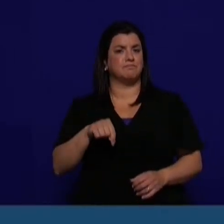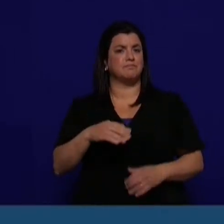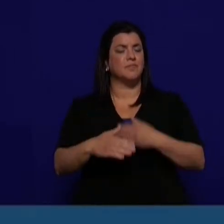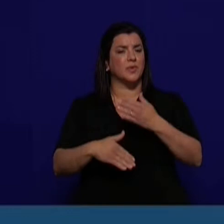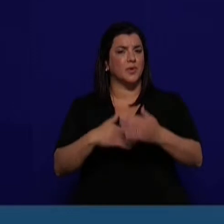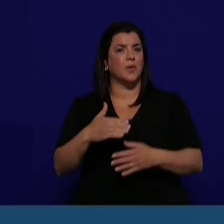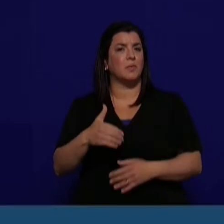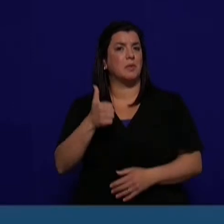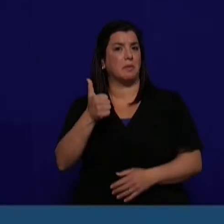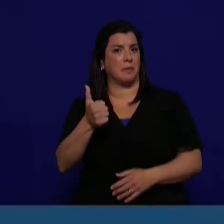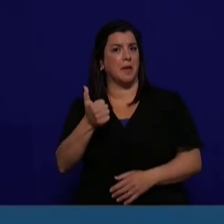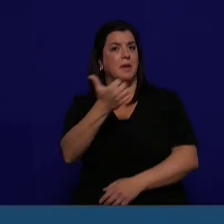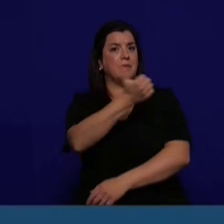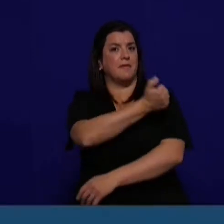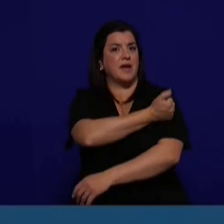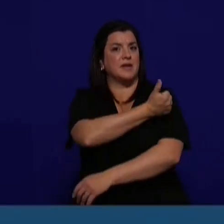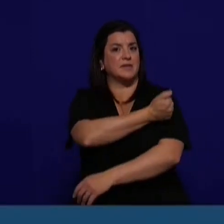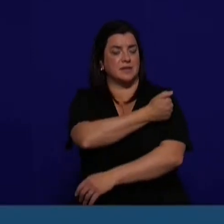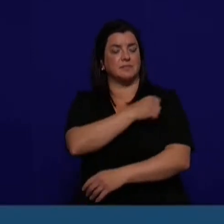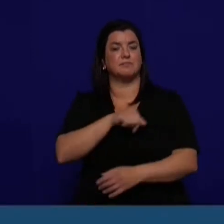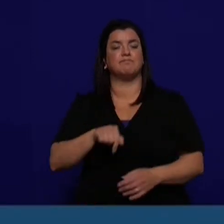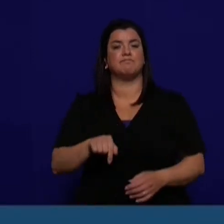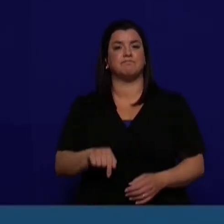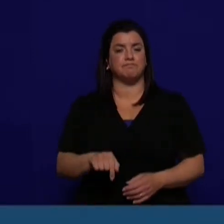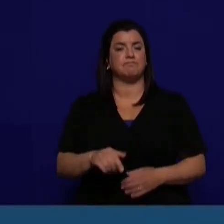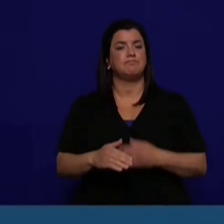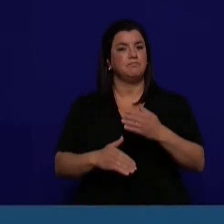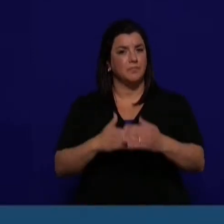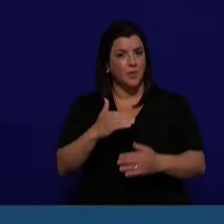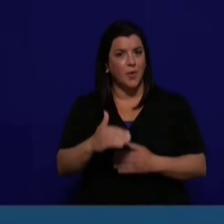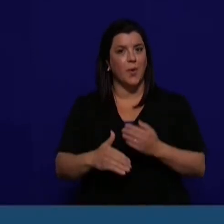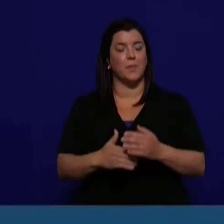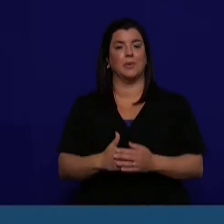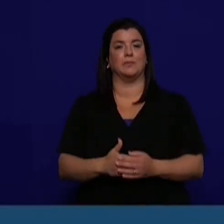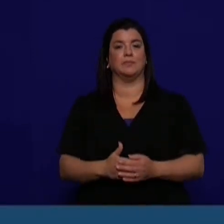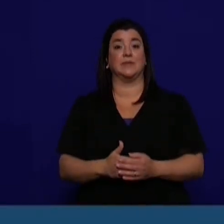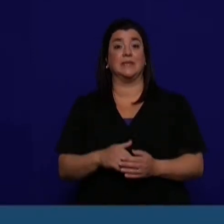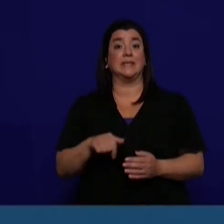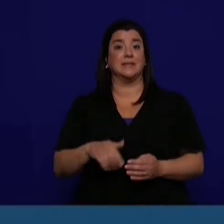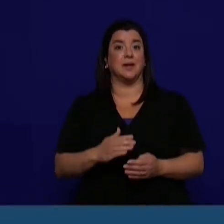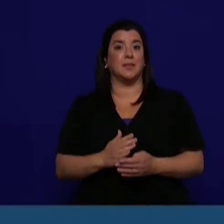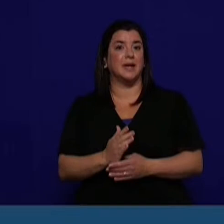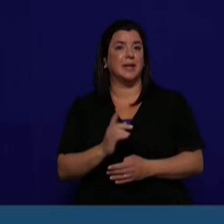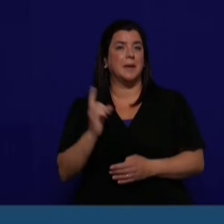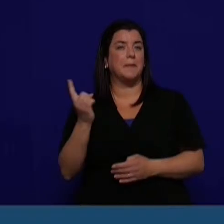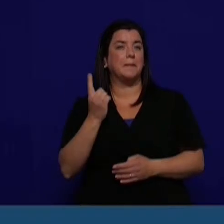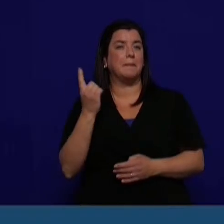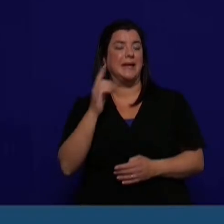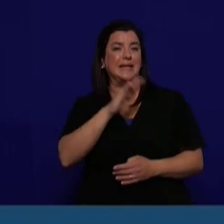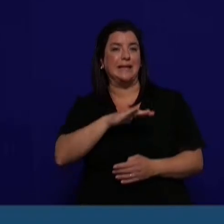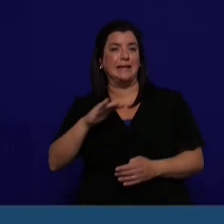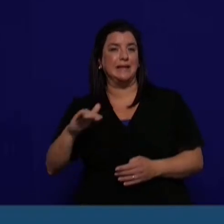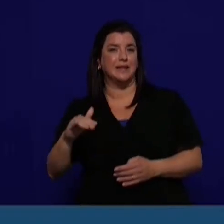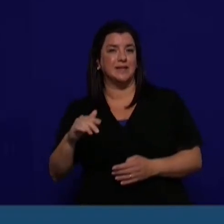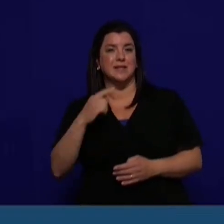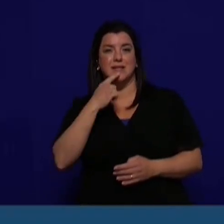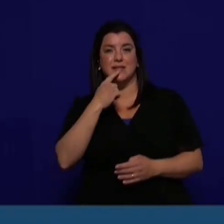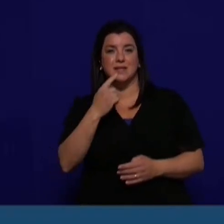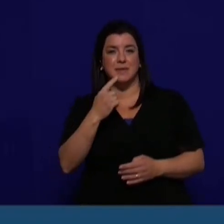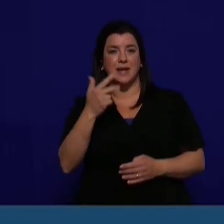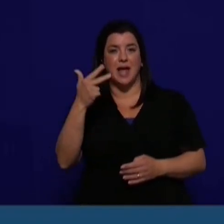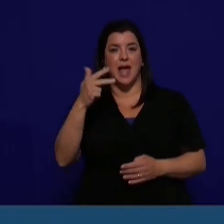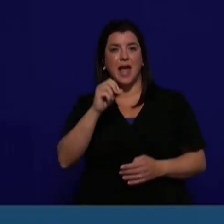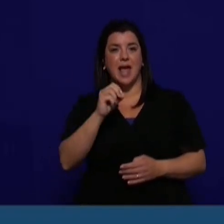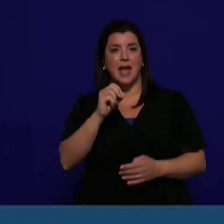tilqim fejn issa wasalna biex aħna qegħdin nkaverjaw dawk in-nies kollha li għandhom ta' età il fuq minn 60